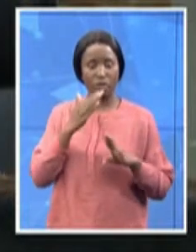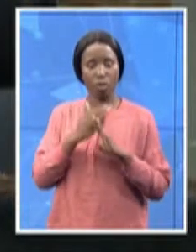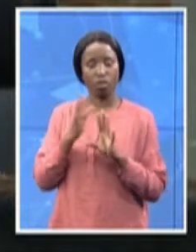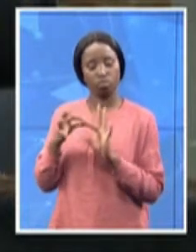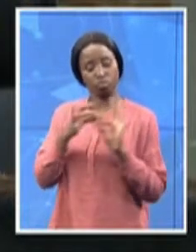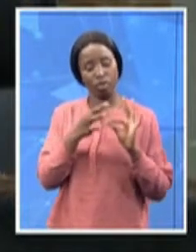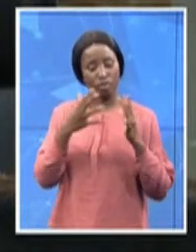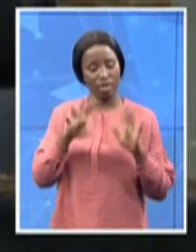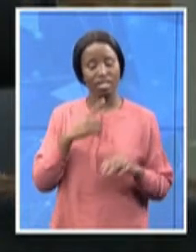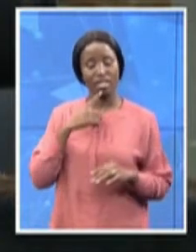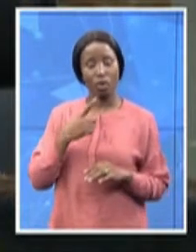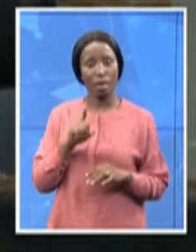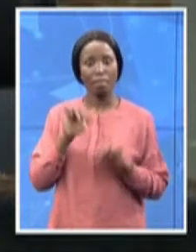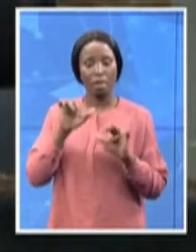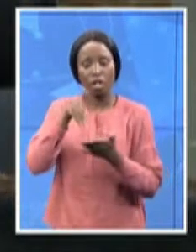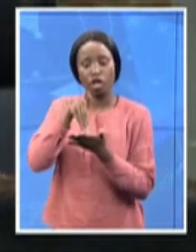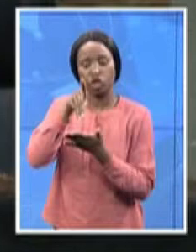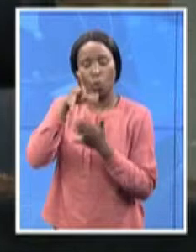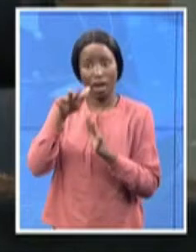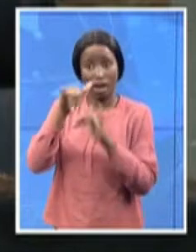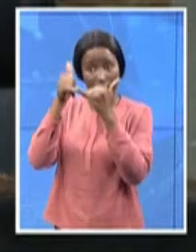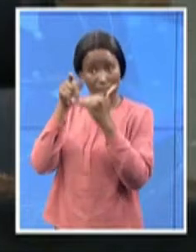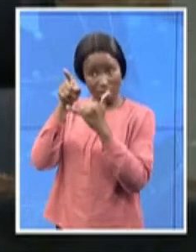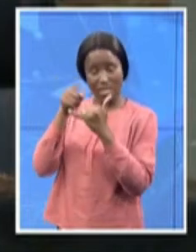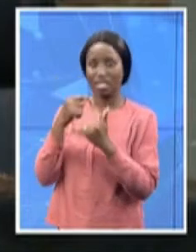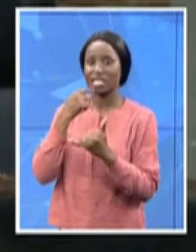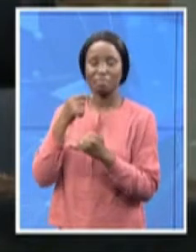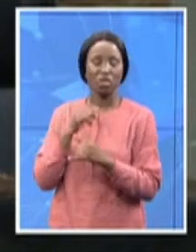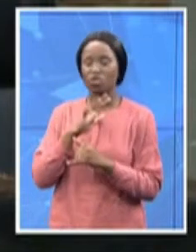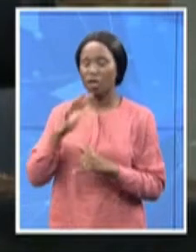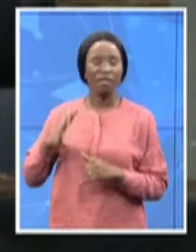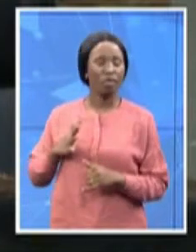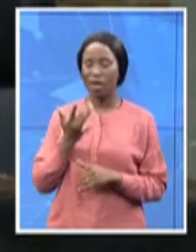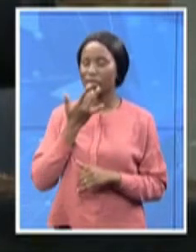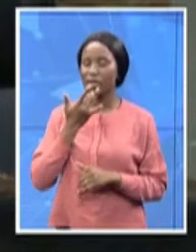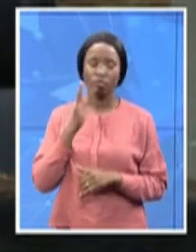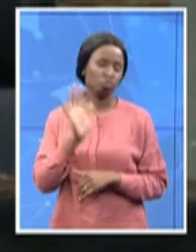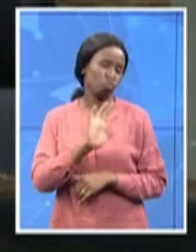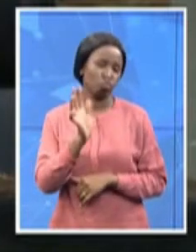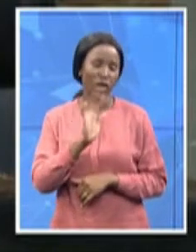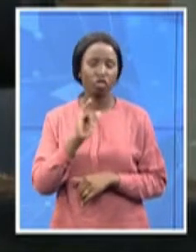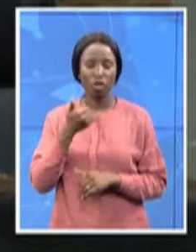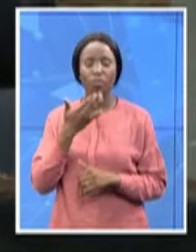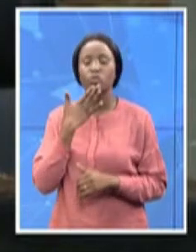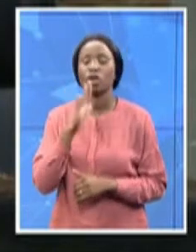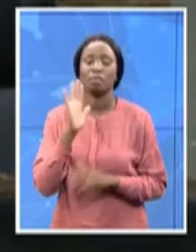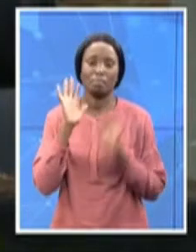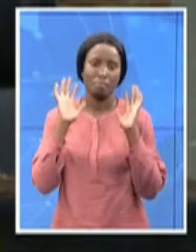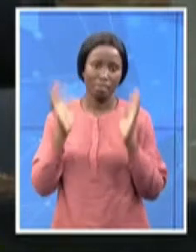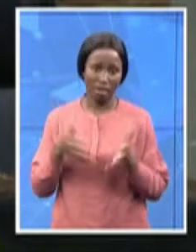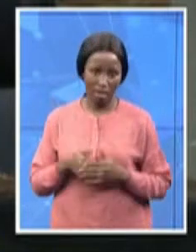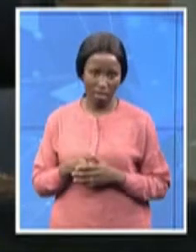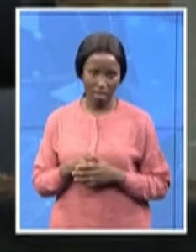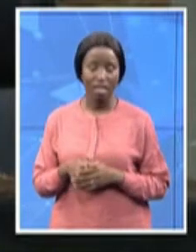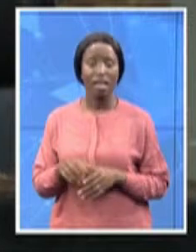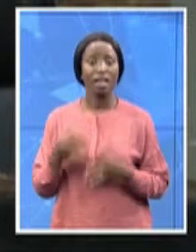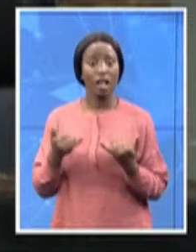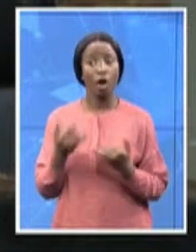to expect any favors and that their identities and amounts donated would not be disclosed to the